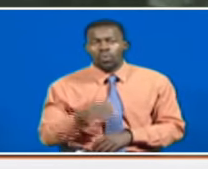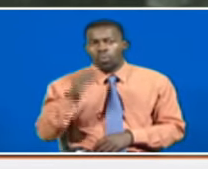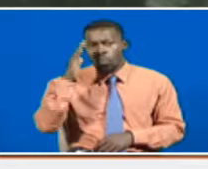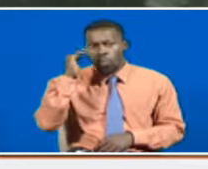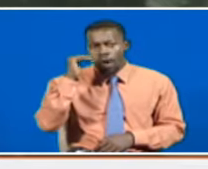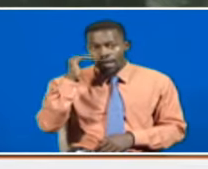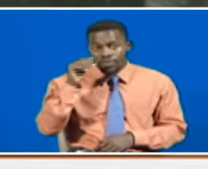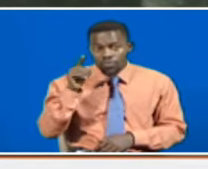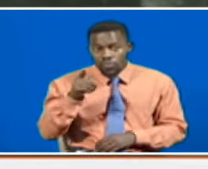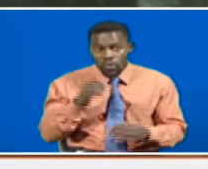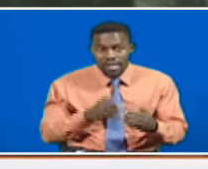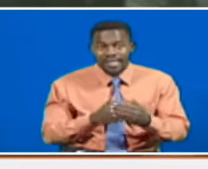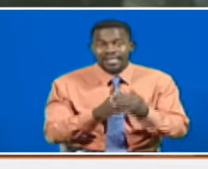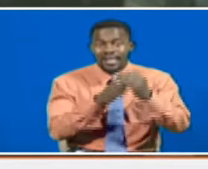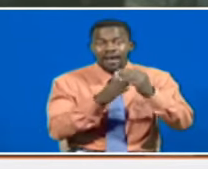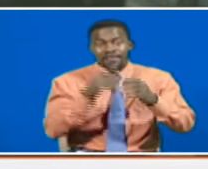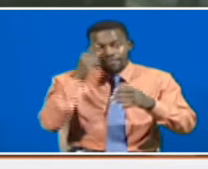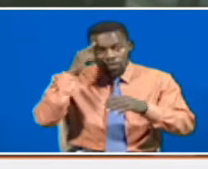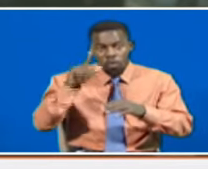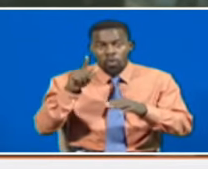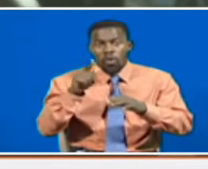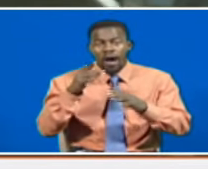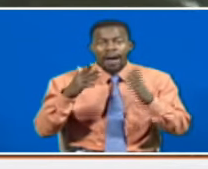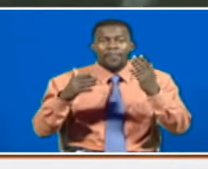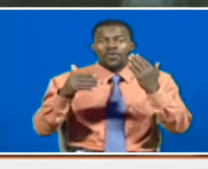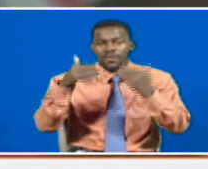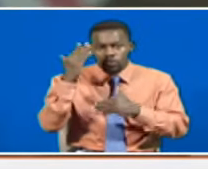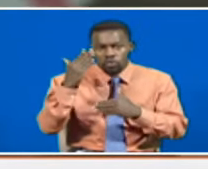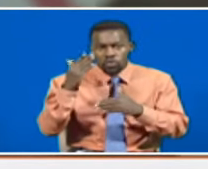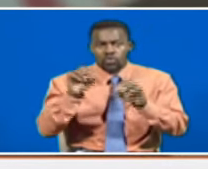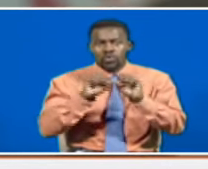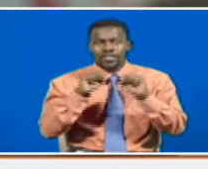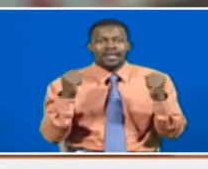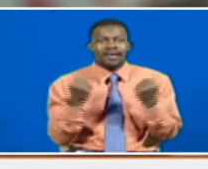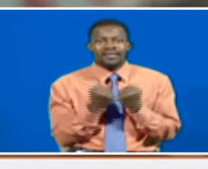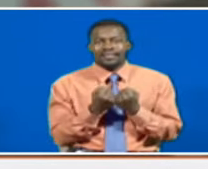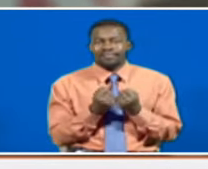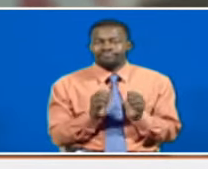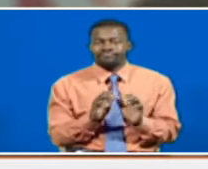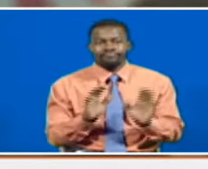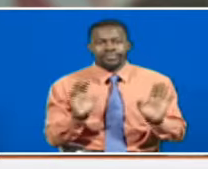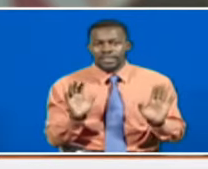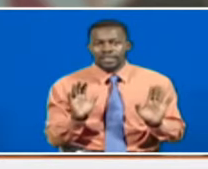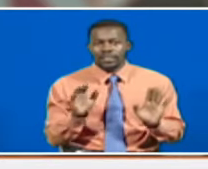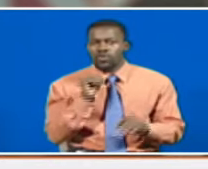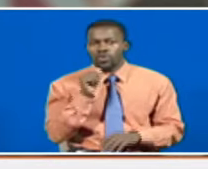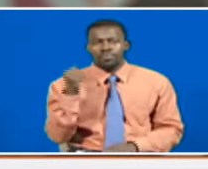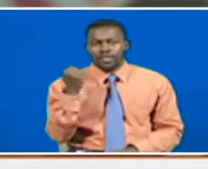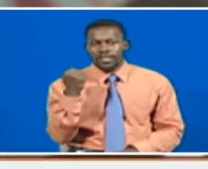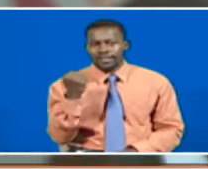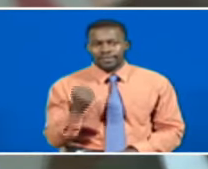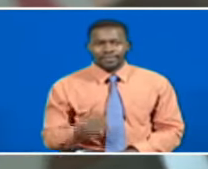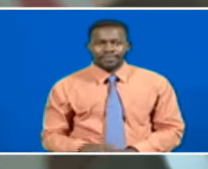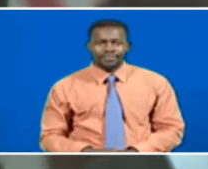you're leading a professional society, not a political party. Ken Gashuhi, KTN